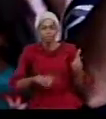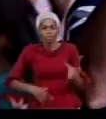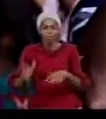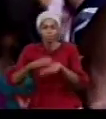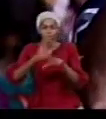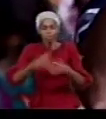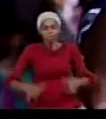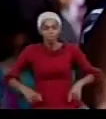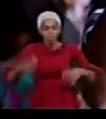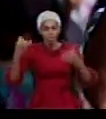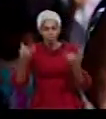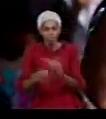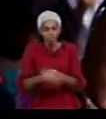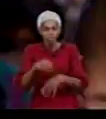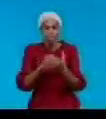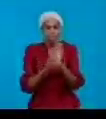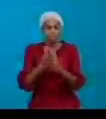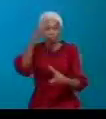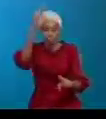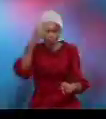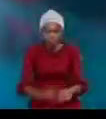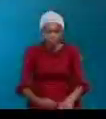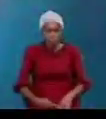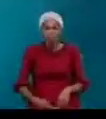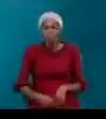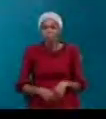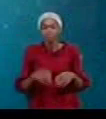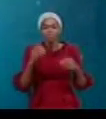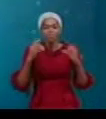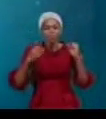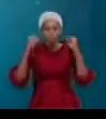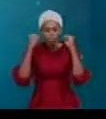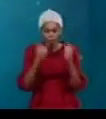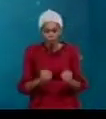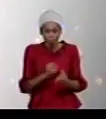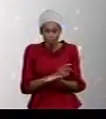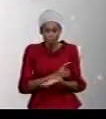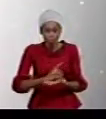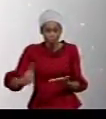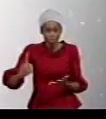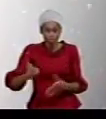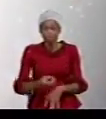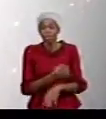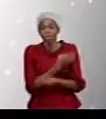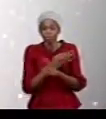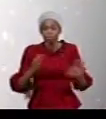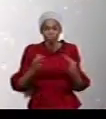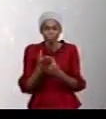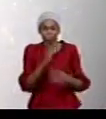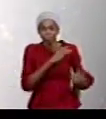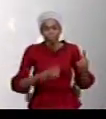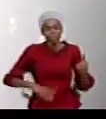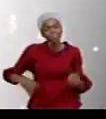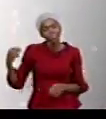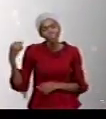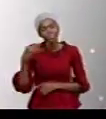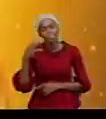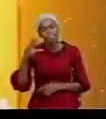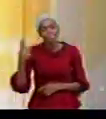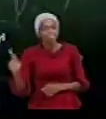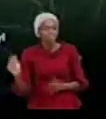life tonight in Jesus' name. Supernatural freedom through Christ. The Global Crusade with Kumuyi,